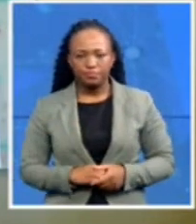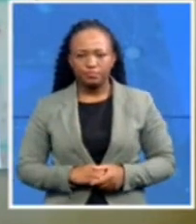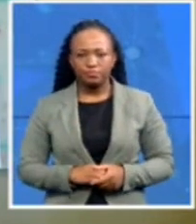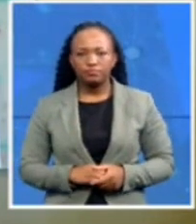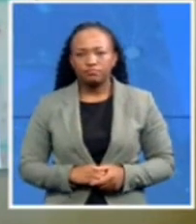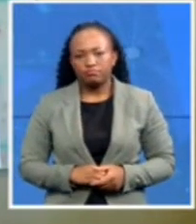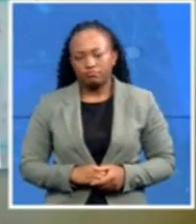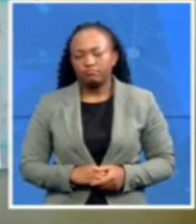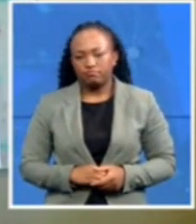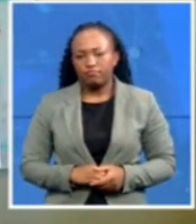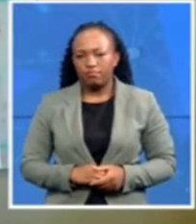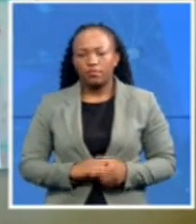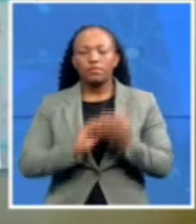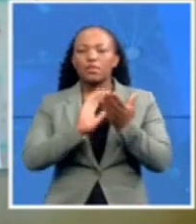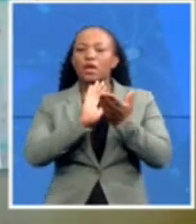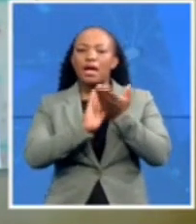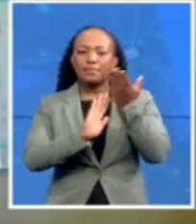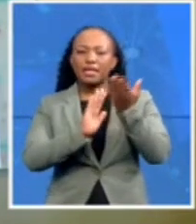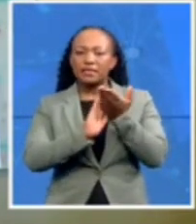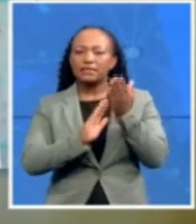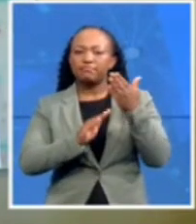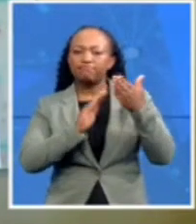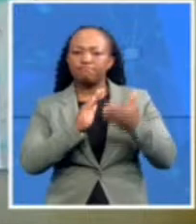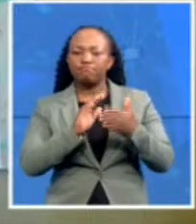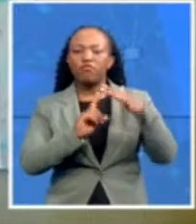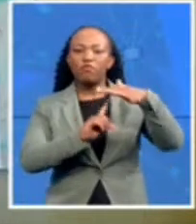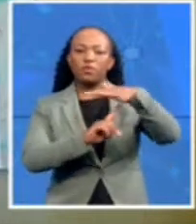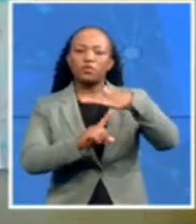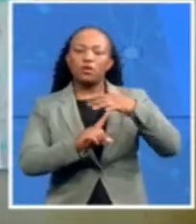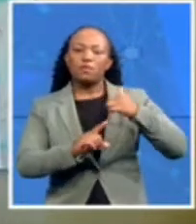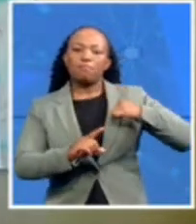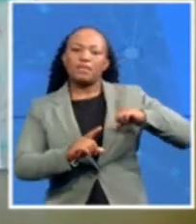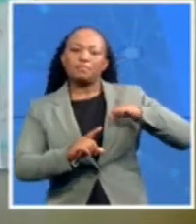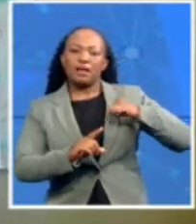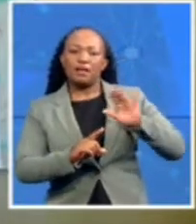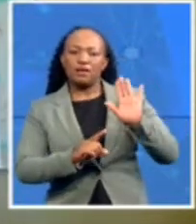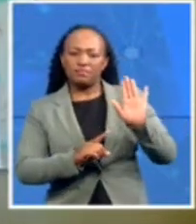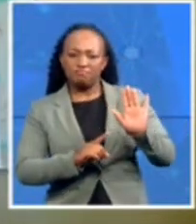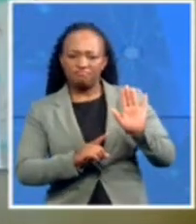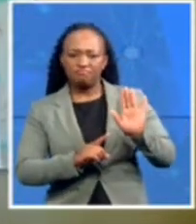as the situation with the municipalities is concerned. Thank you.